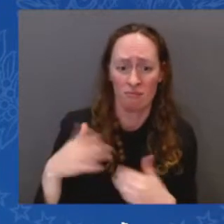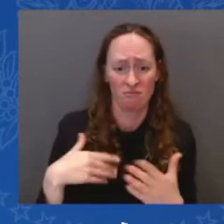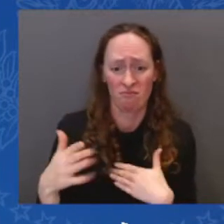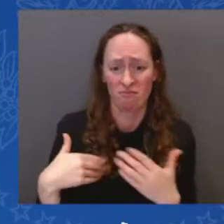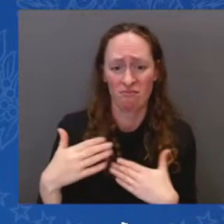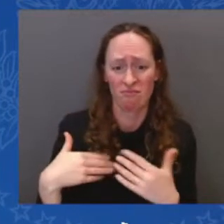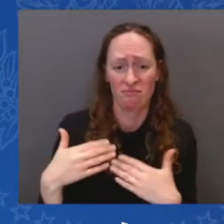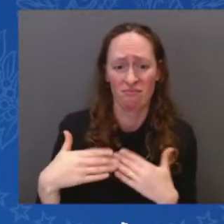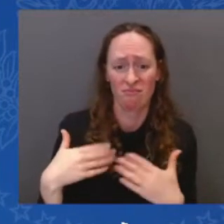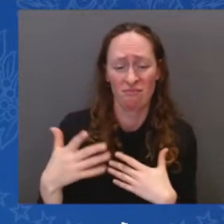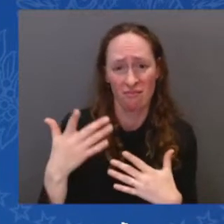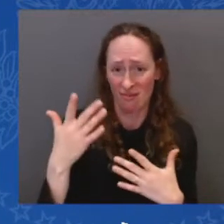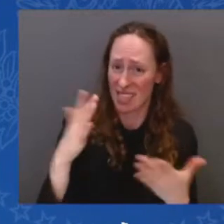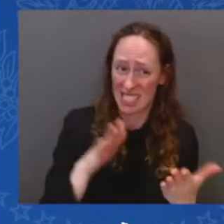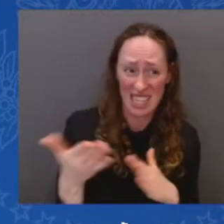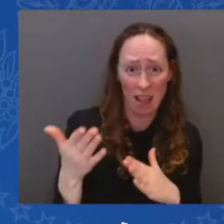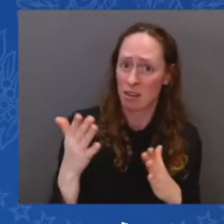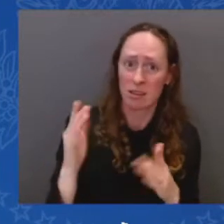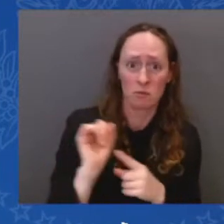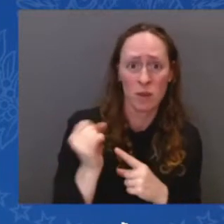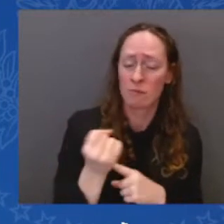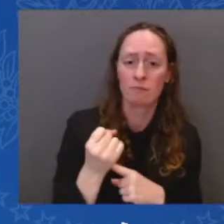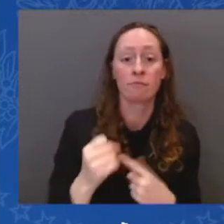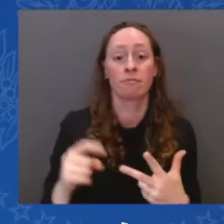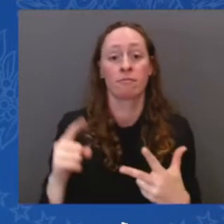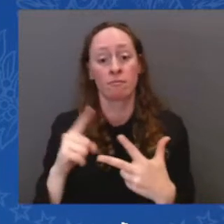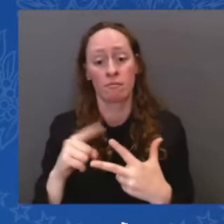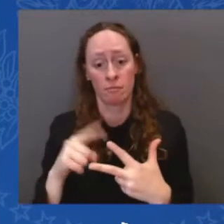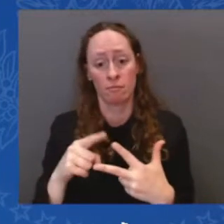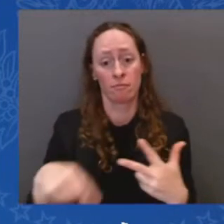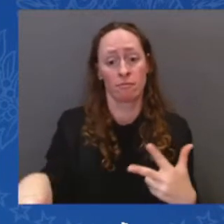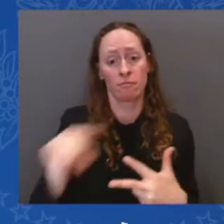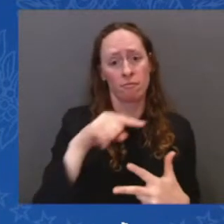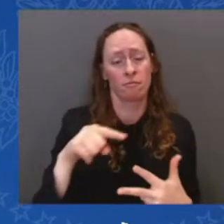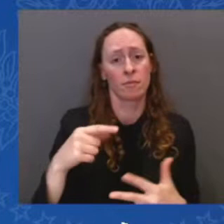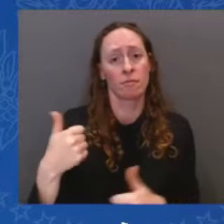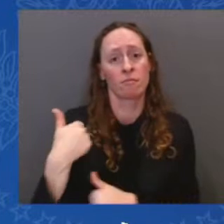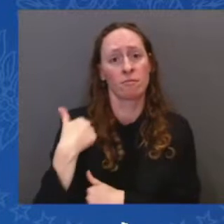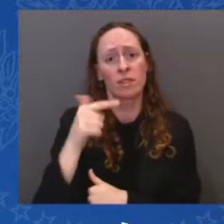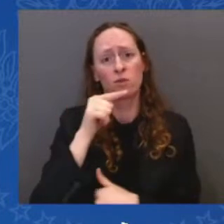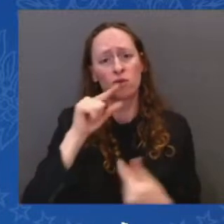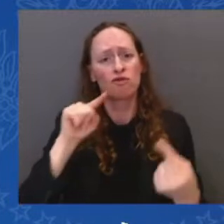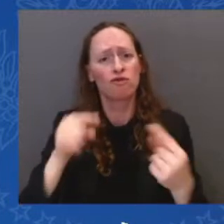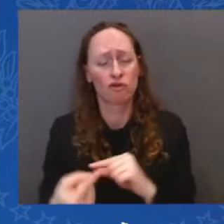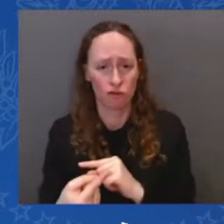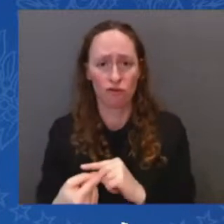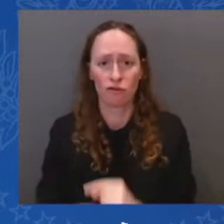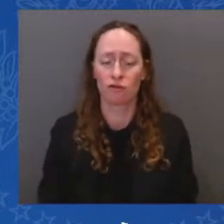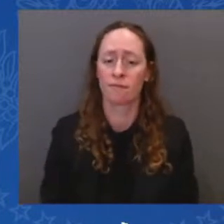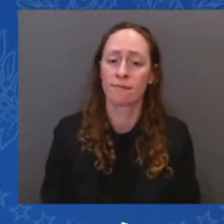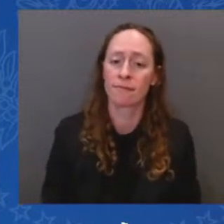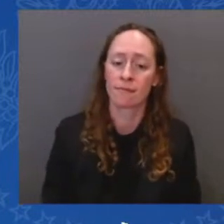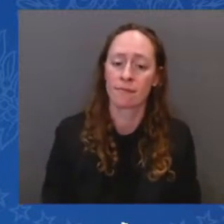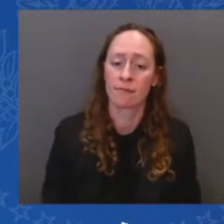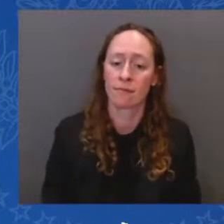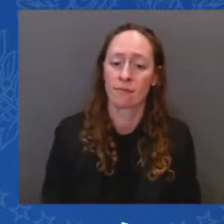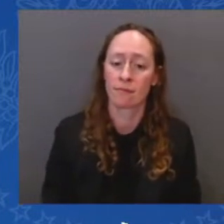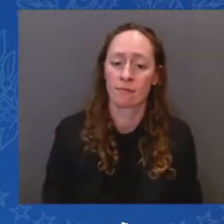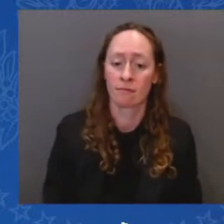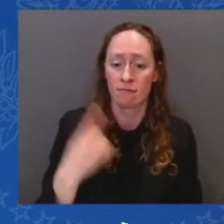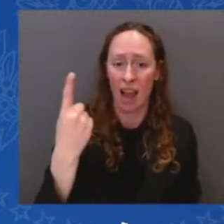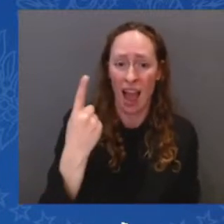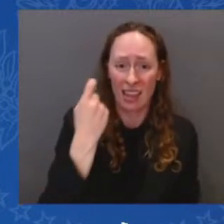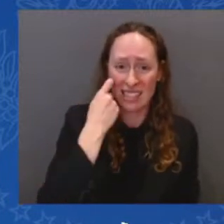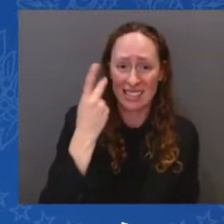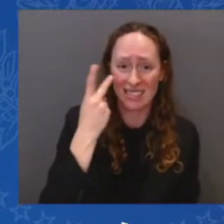today, one of whom you saw earlier sing God Bless America. They represent the thousands